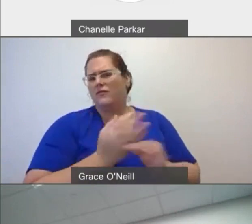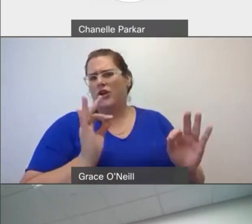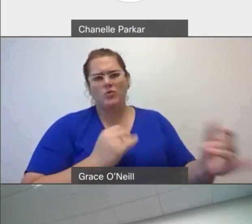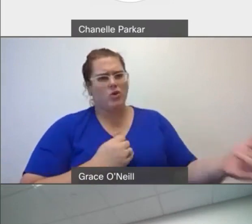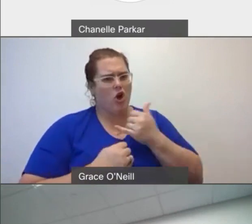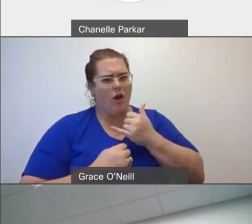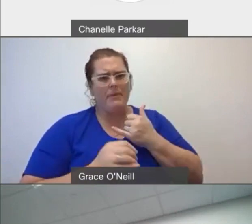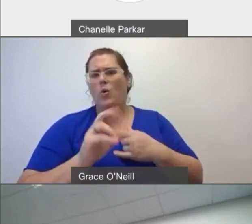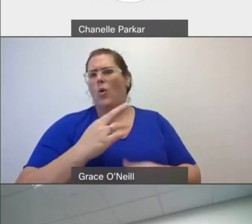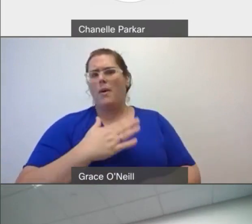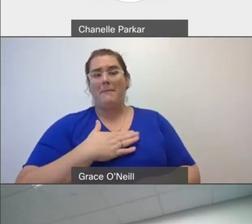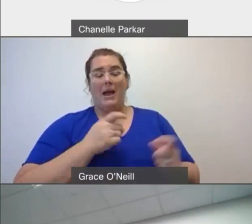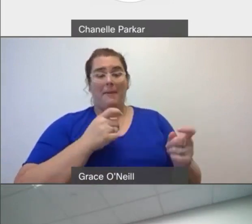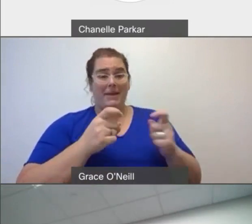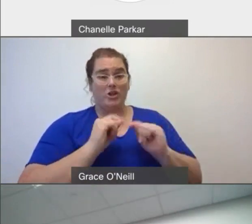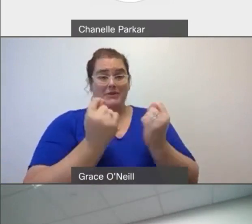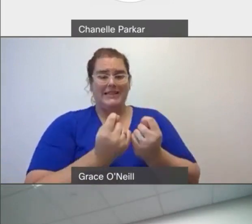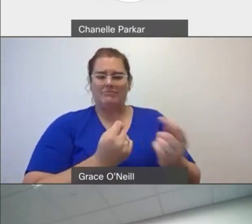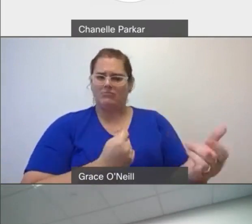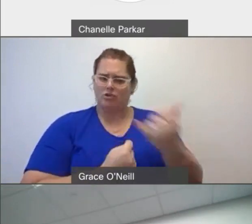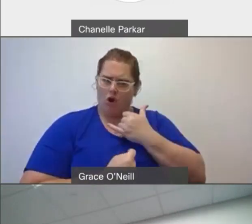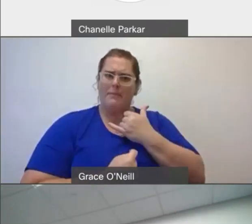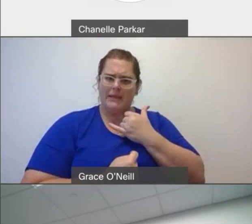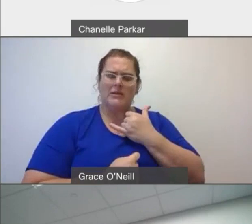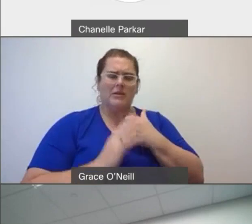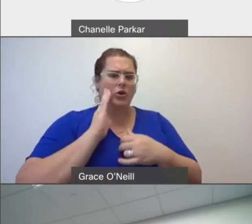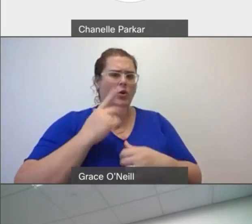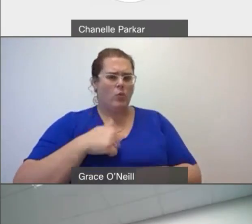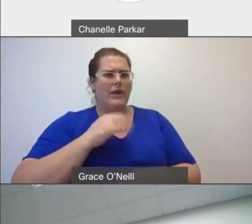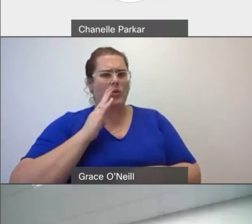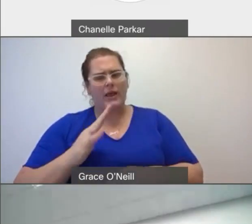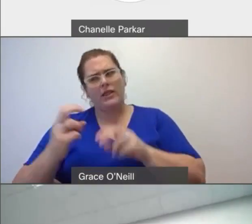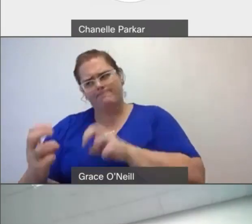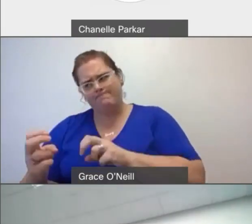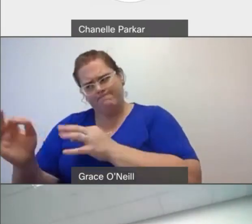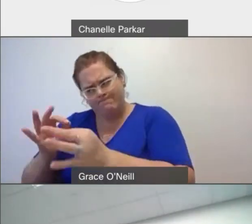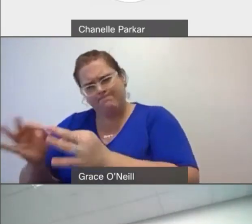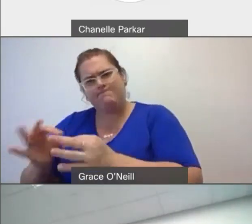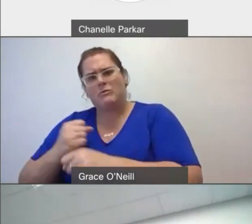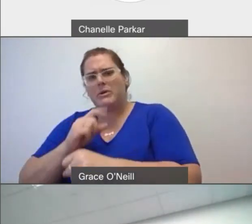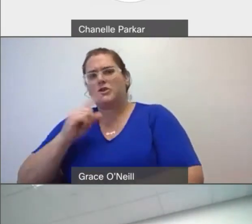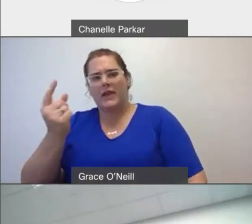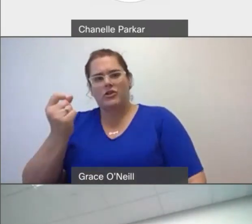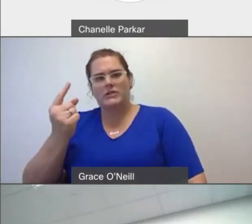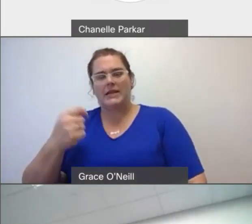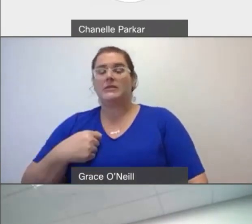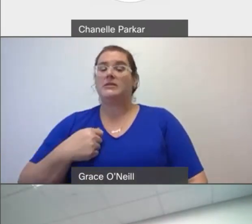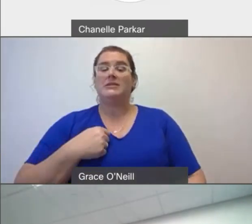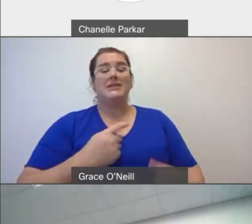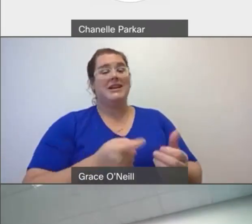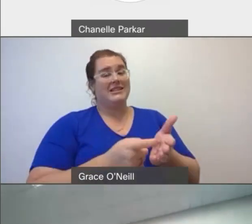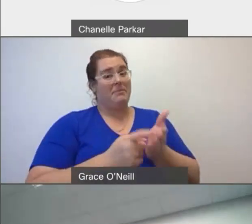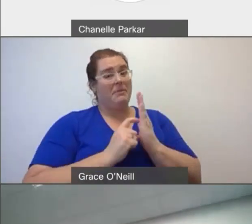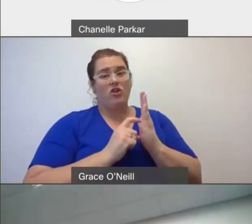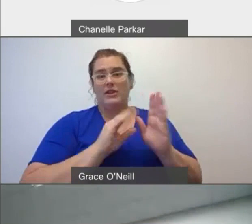my management team, and we'll ensure that they understand. It is imperative that providers understand that even